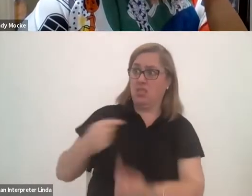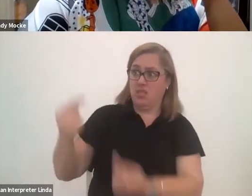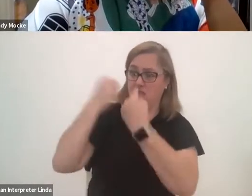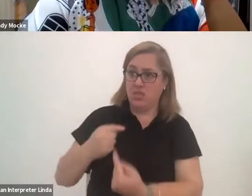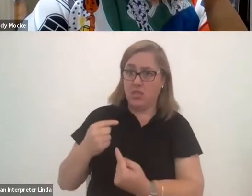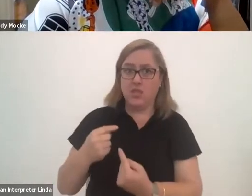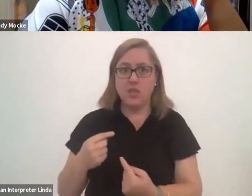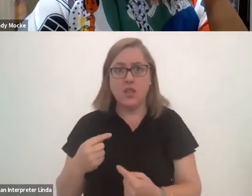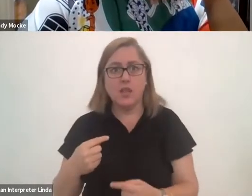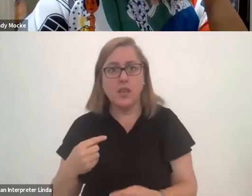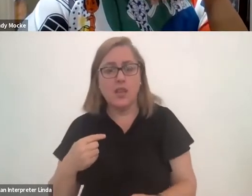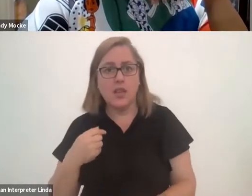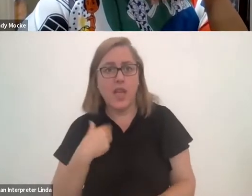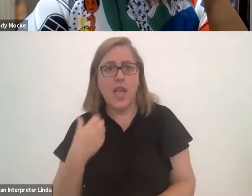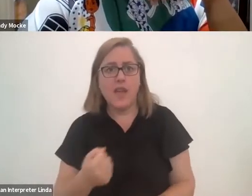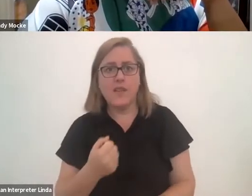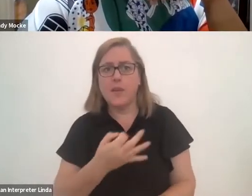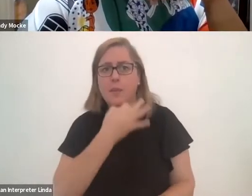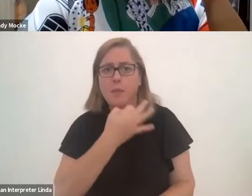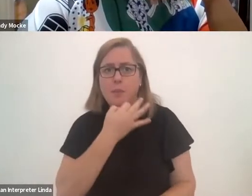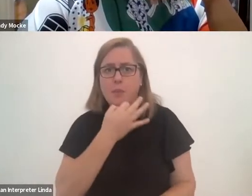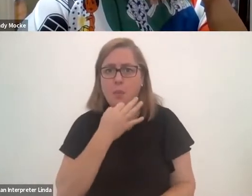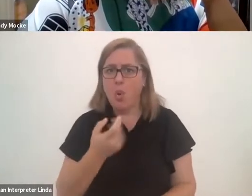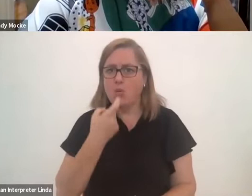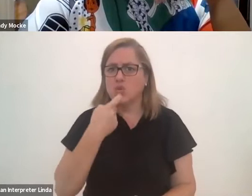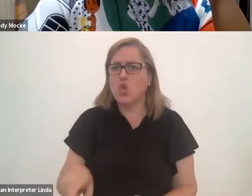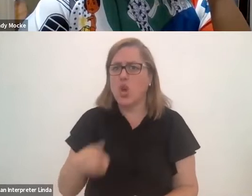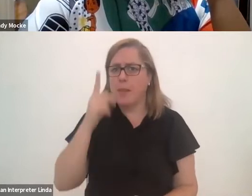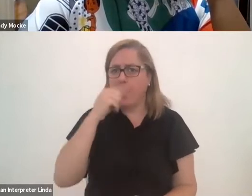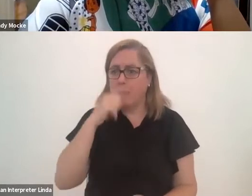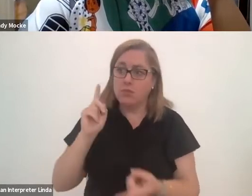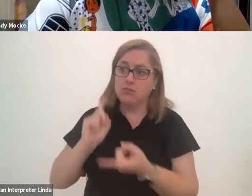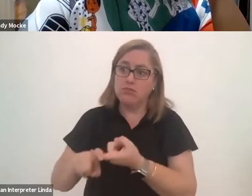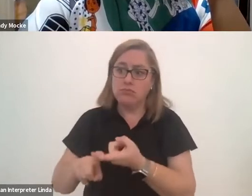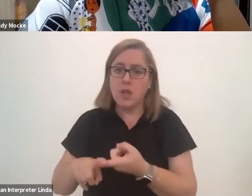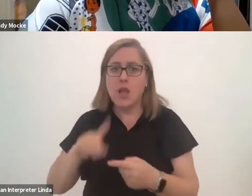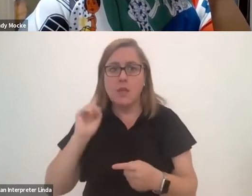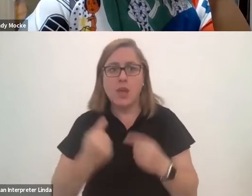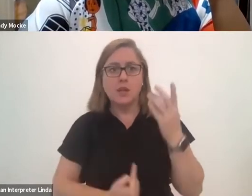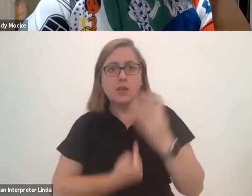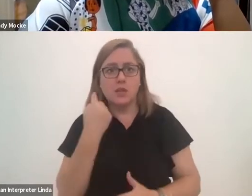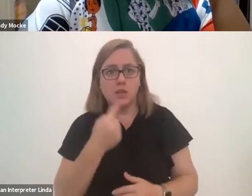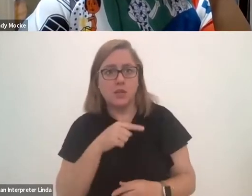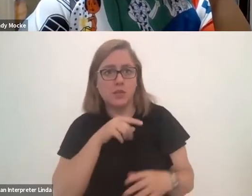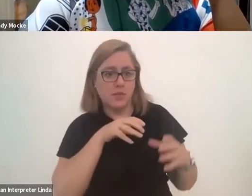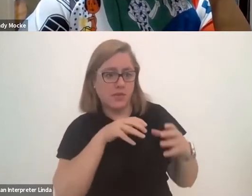you know, there was a small pocket of toxic people that were perpetuating that. But what it actually did